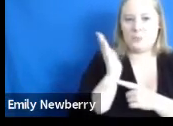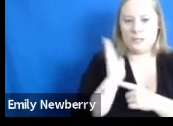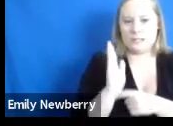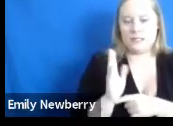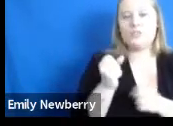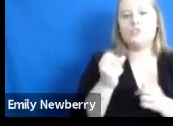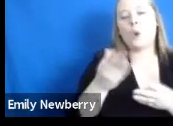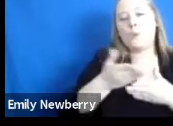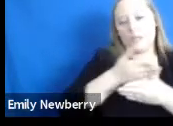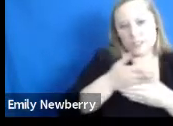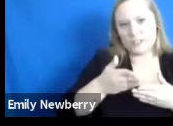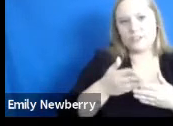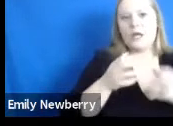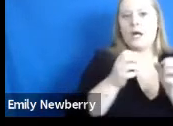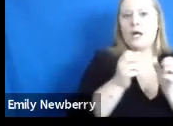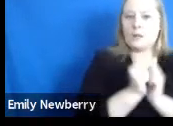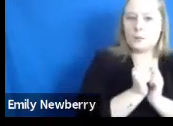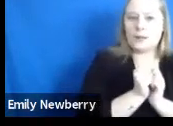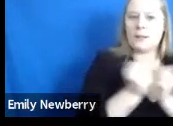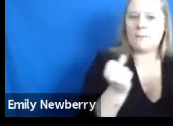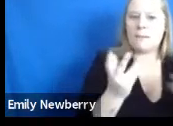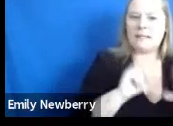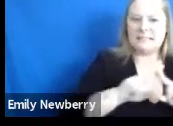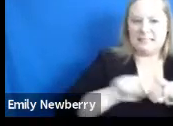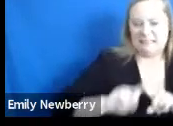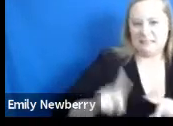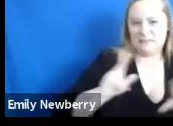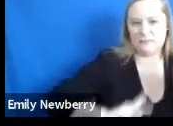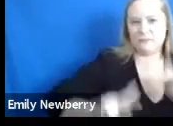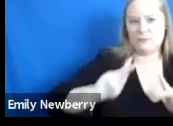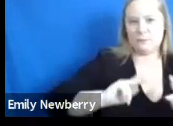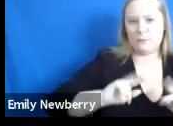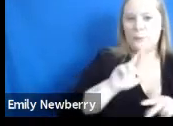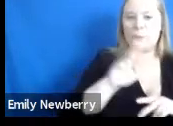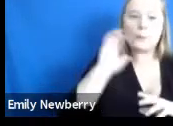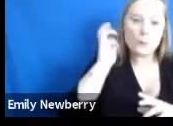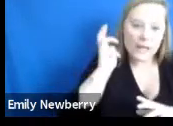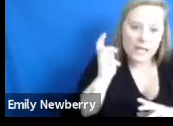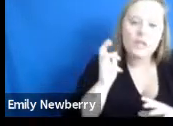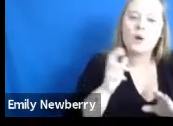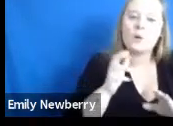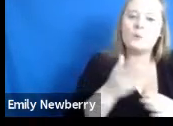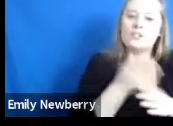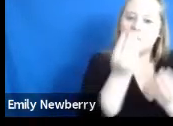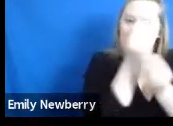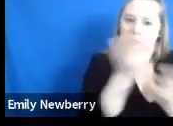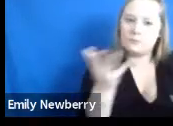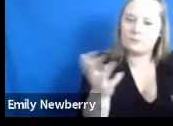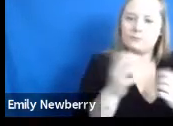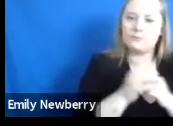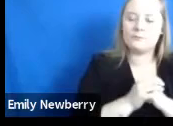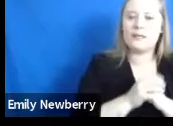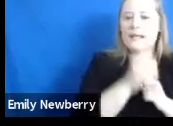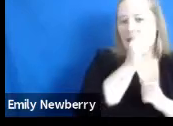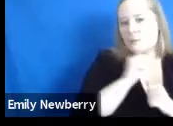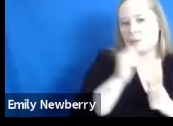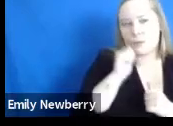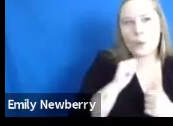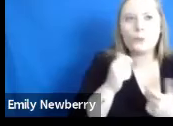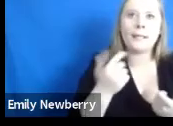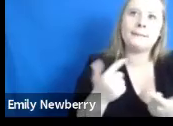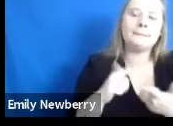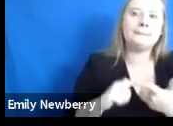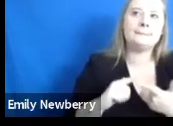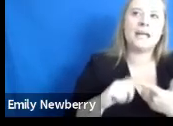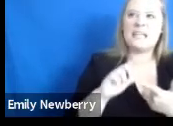shared through the radio panel, and I worked with Dr. Carletta Chief from University of Arizona and